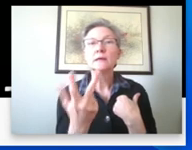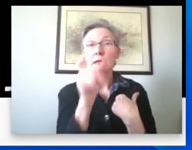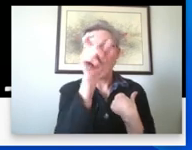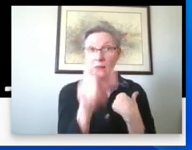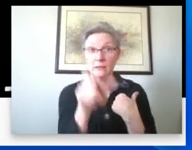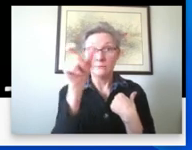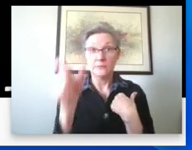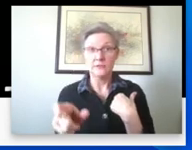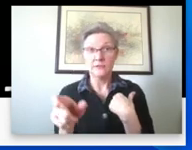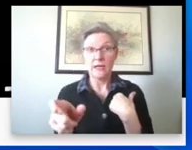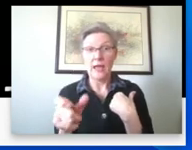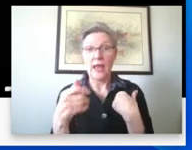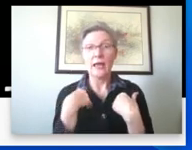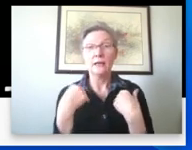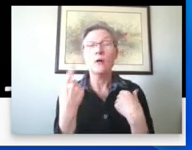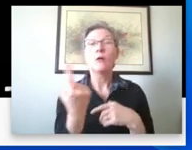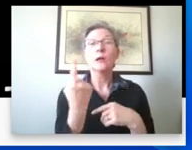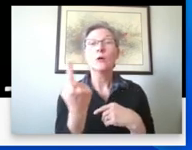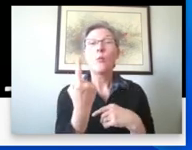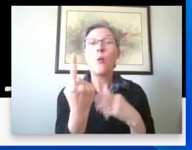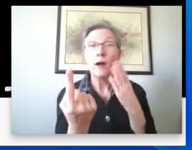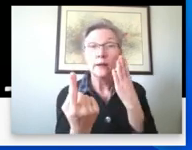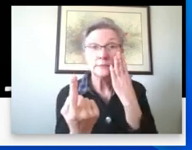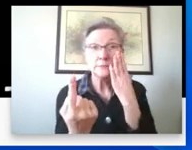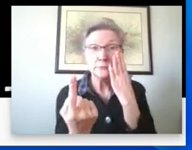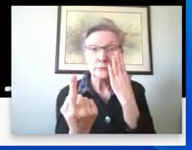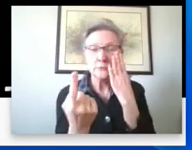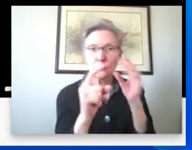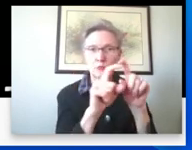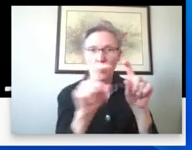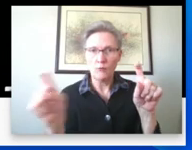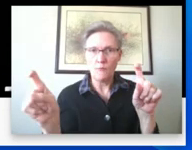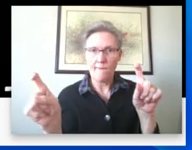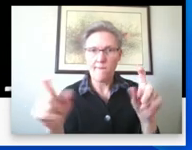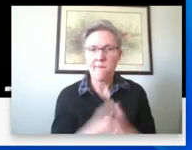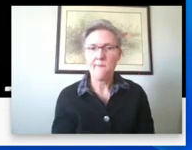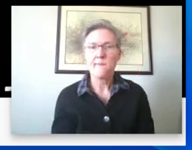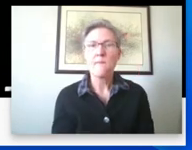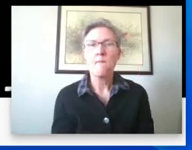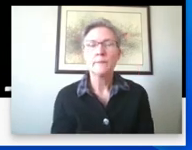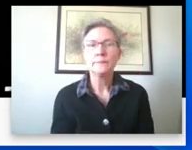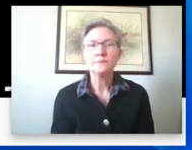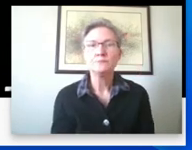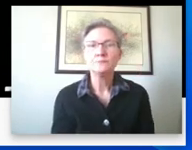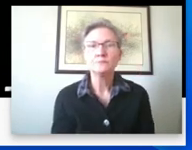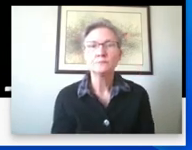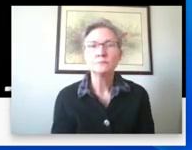columns and only 1 row, okay?